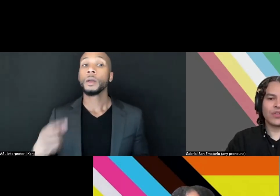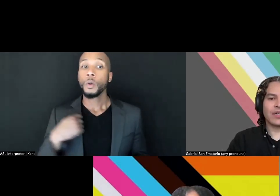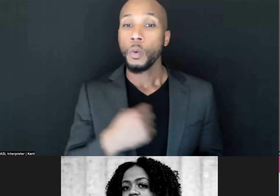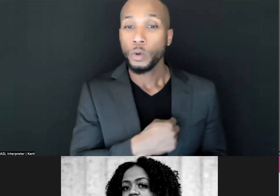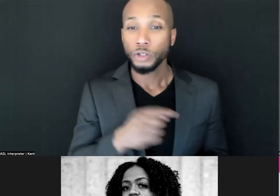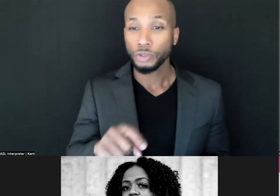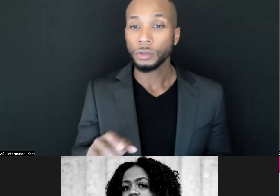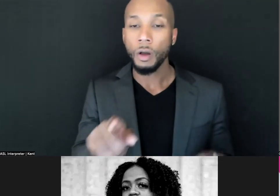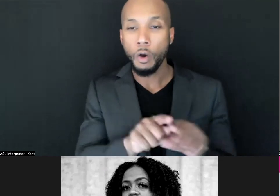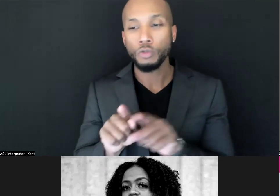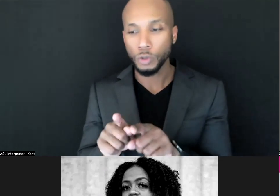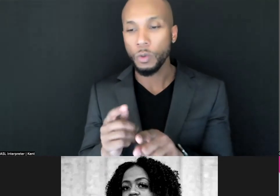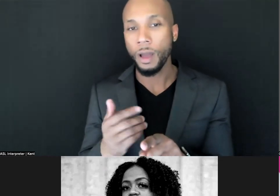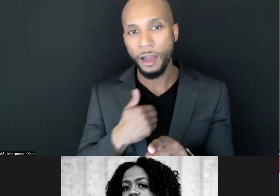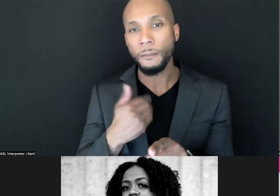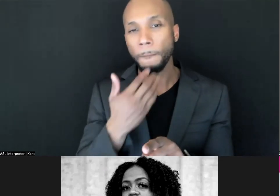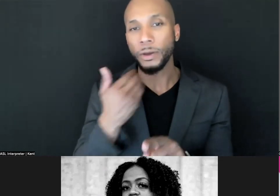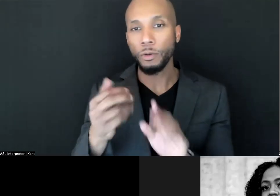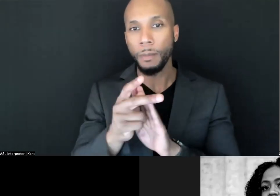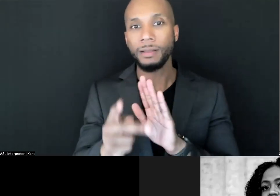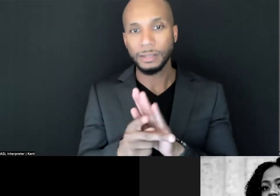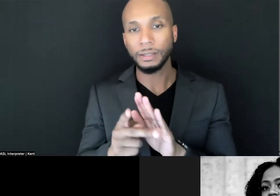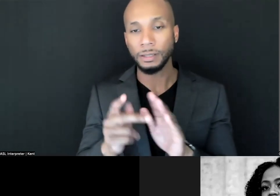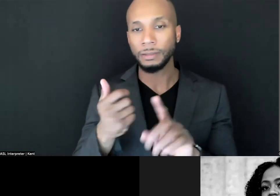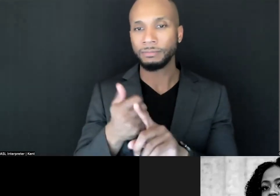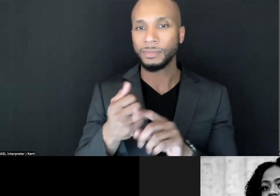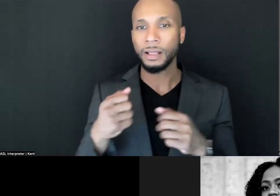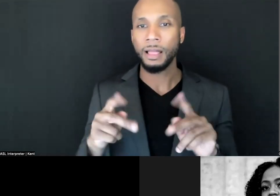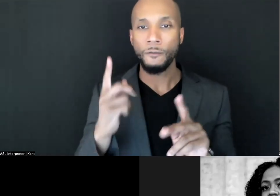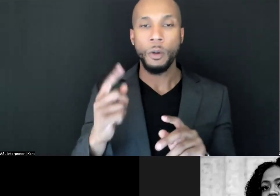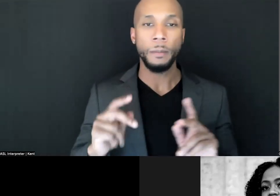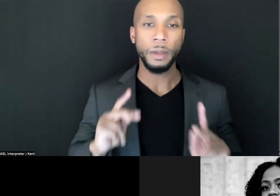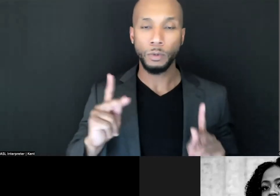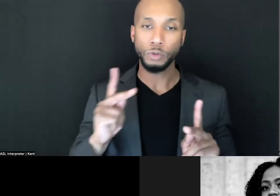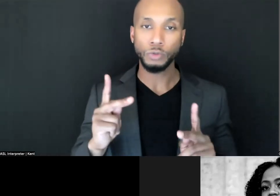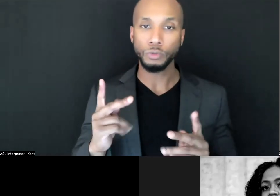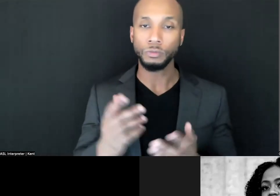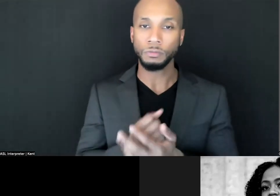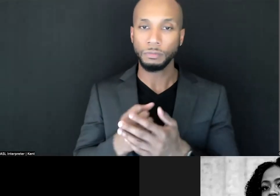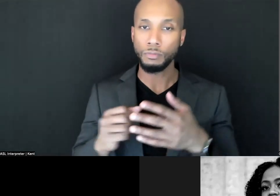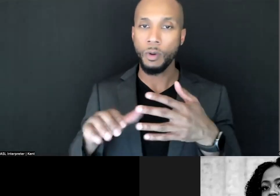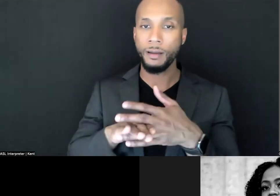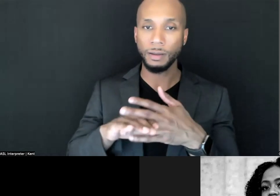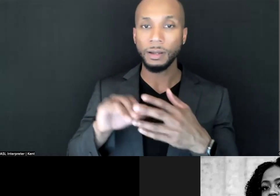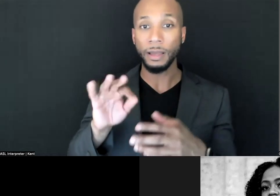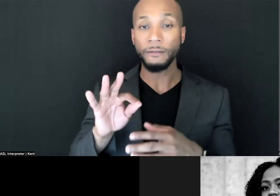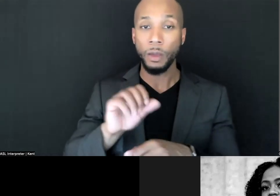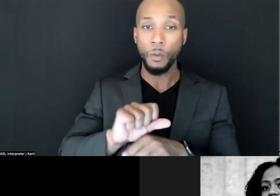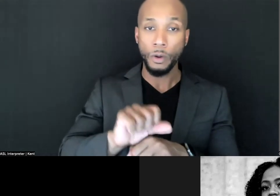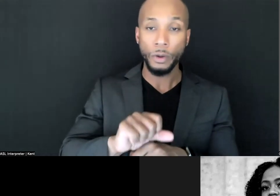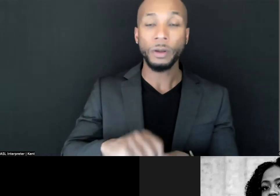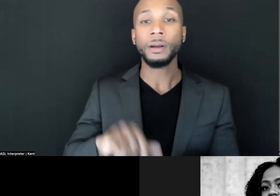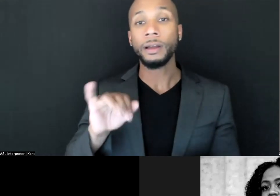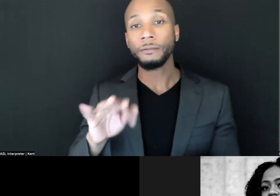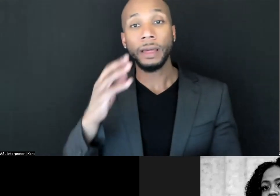also have better policies that allow for people to take breaks if they work, if they